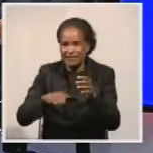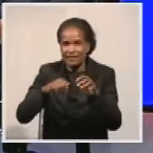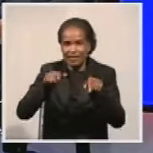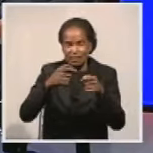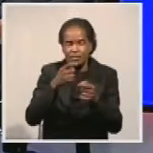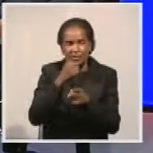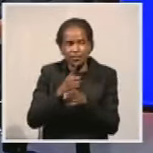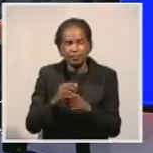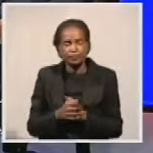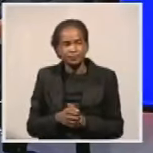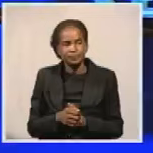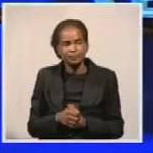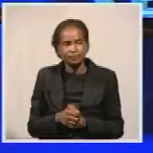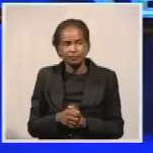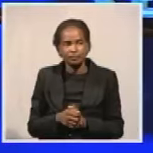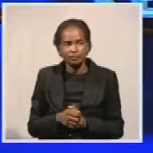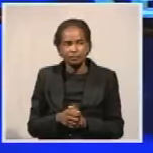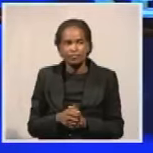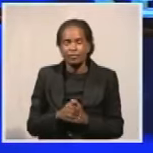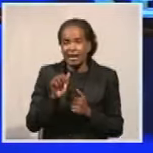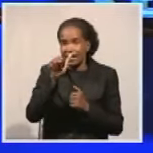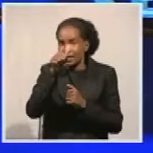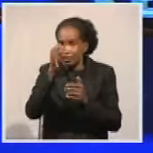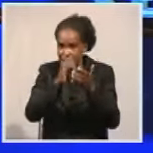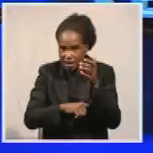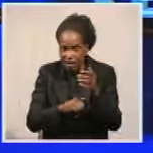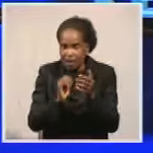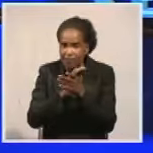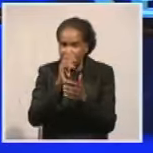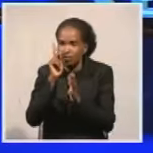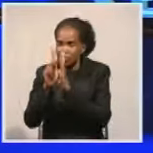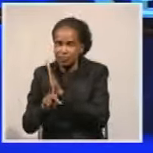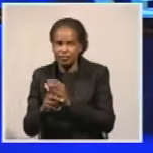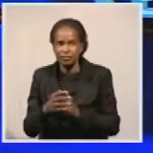But there were others also who were reporting them. Mm-hmm. Mm-hmm.